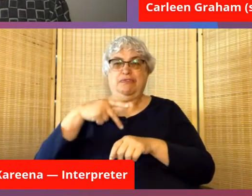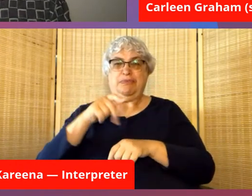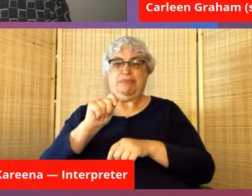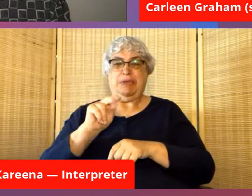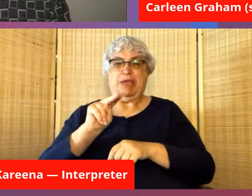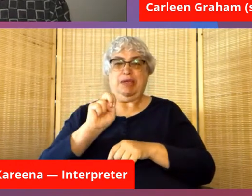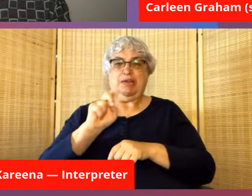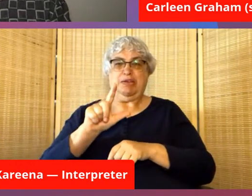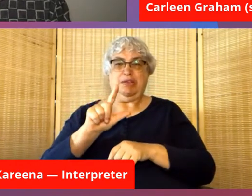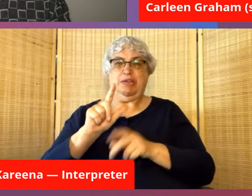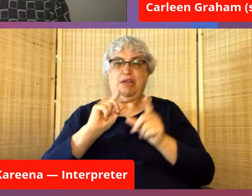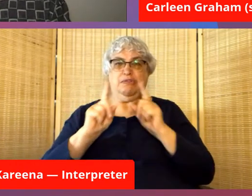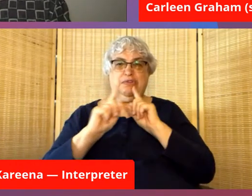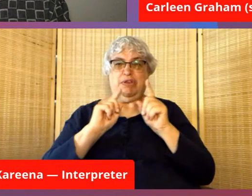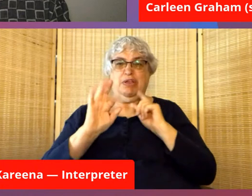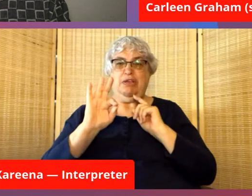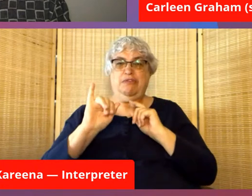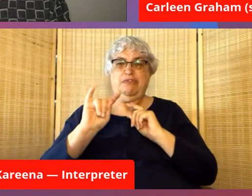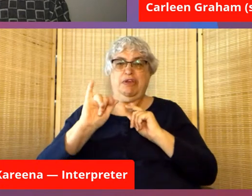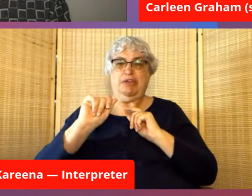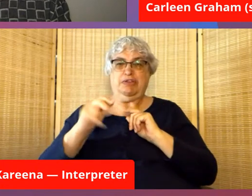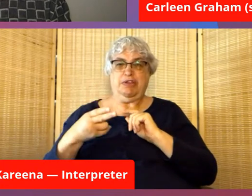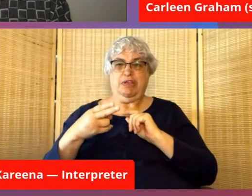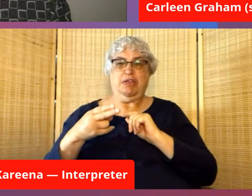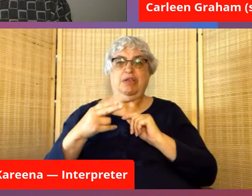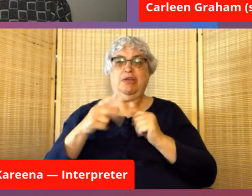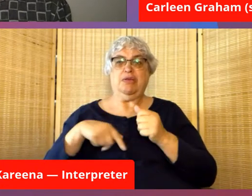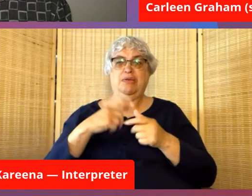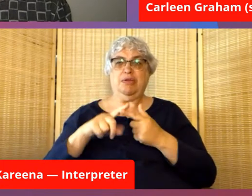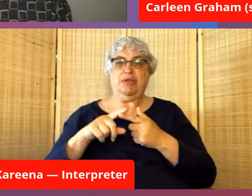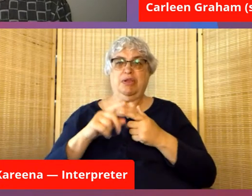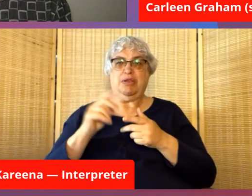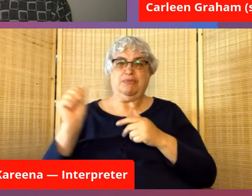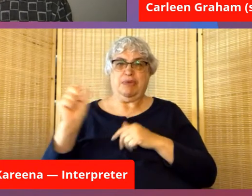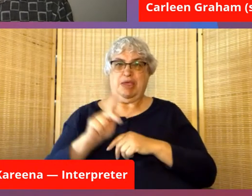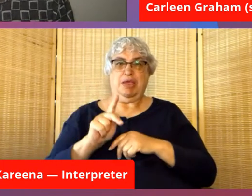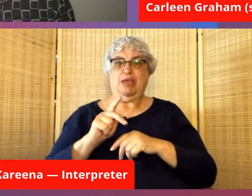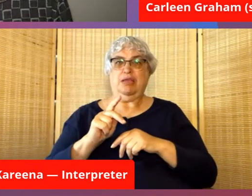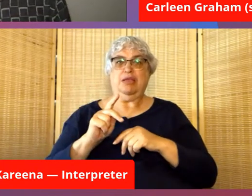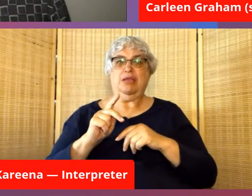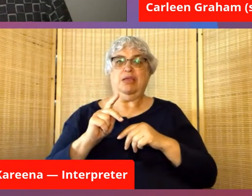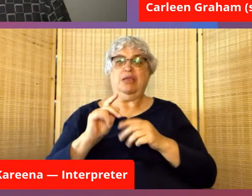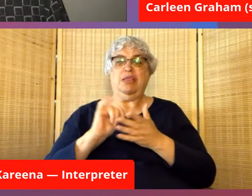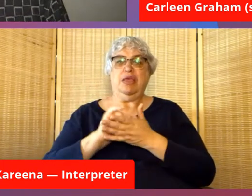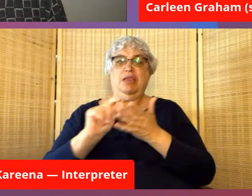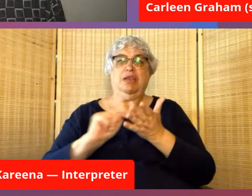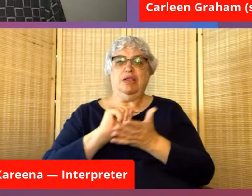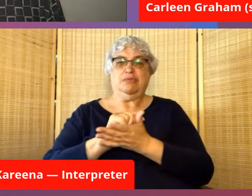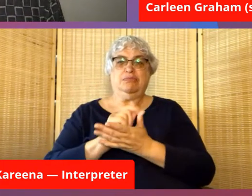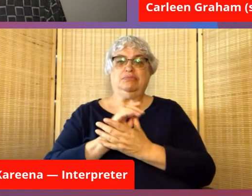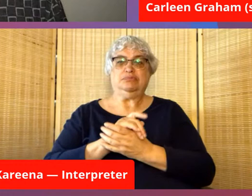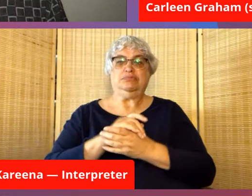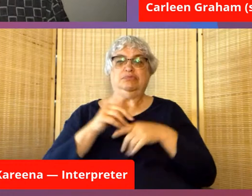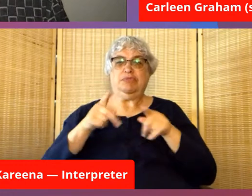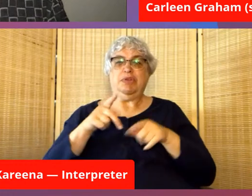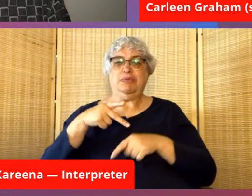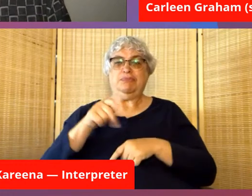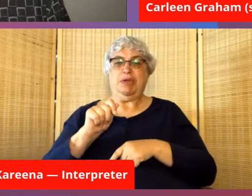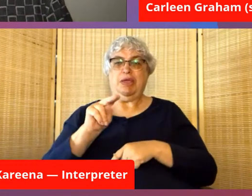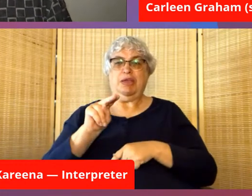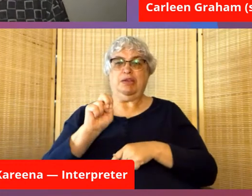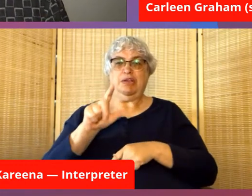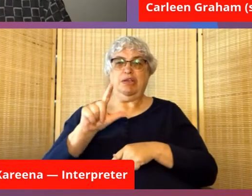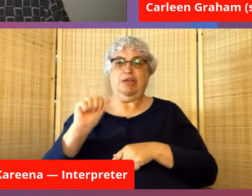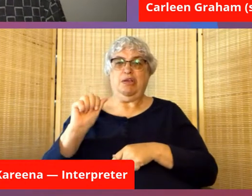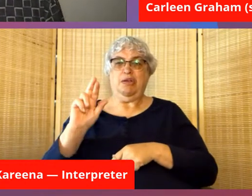conversation. So we'll bring Fatih back in at that point, if that sounds okay. Okay, great. That sounds wonderful. So, Carlene, I will turn it